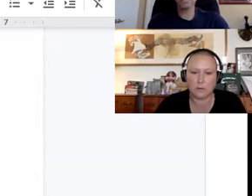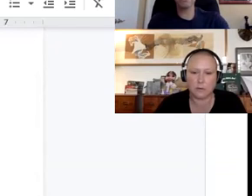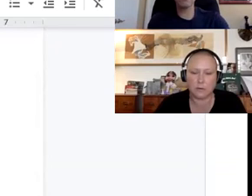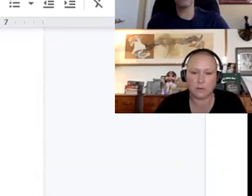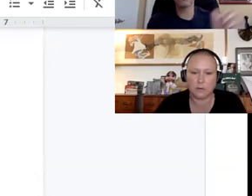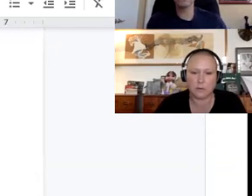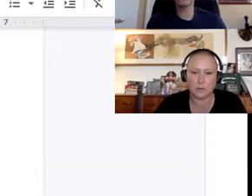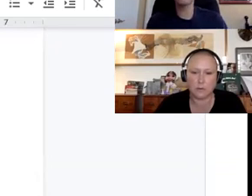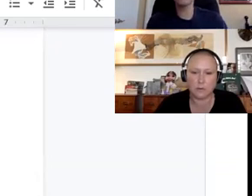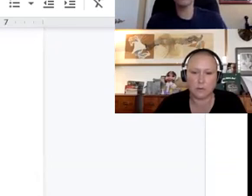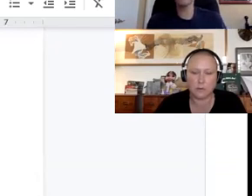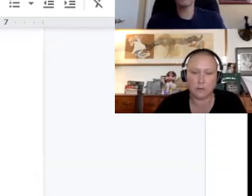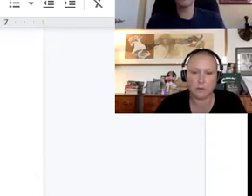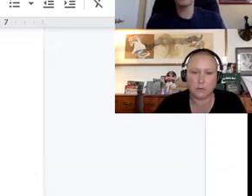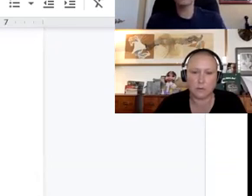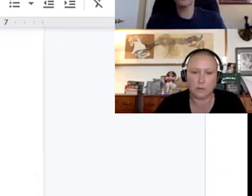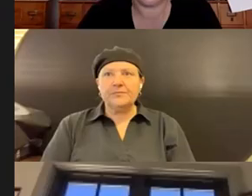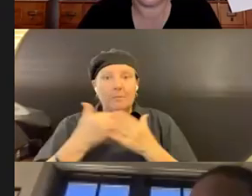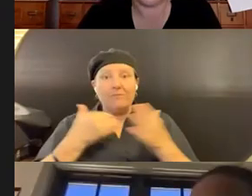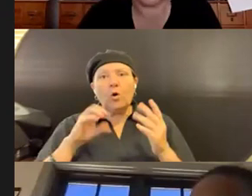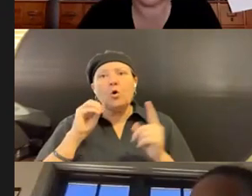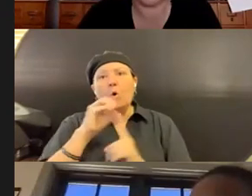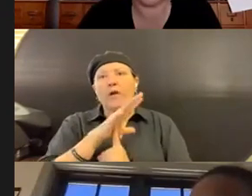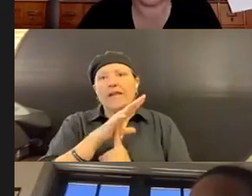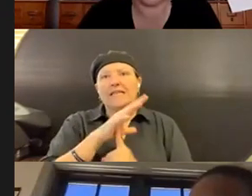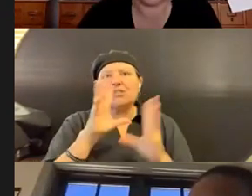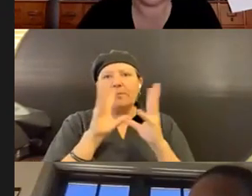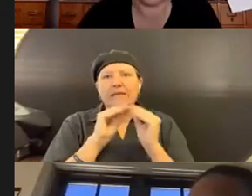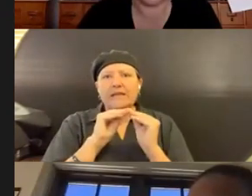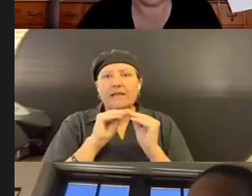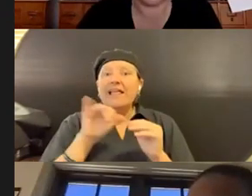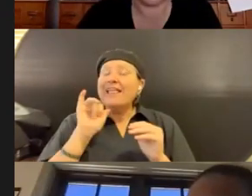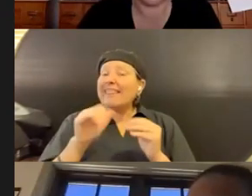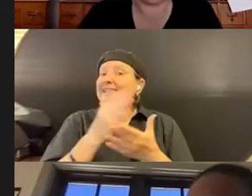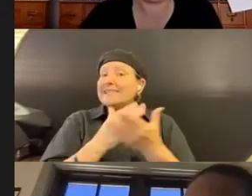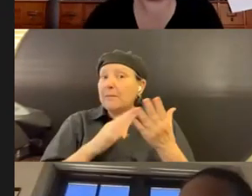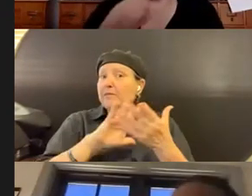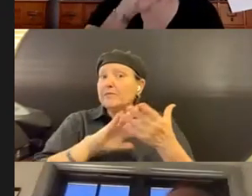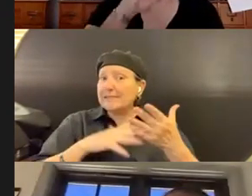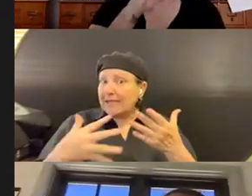done by the time they do their orientations. Okay. So that's what some of the schedules are going to look like.